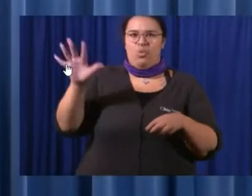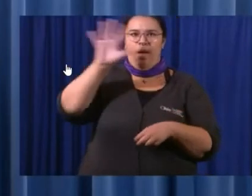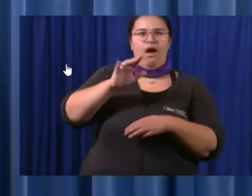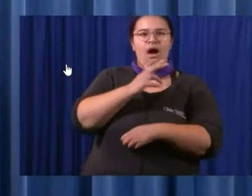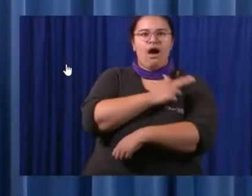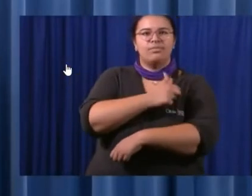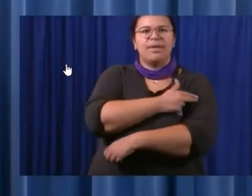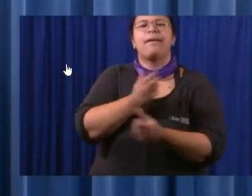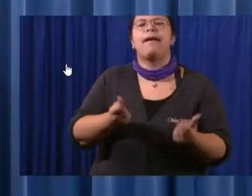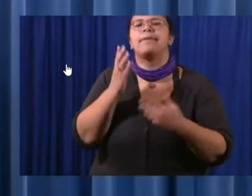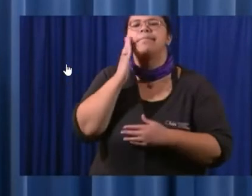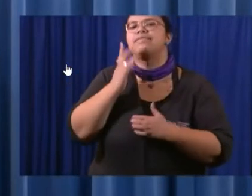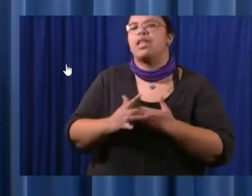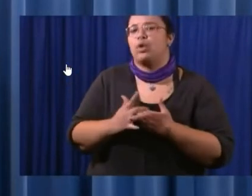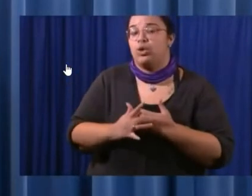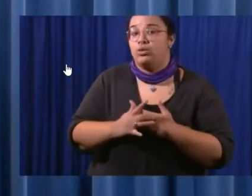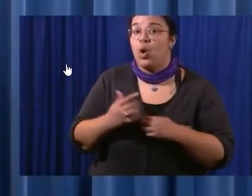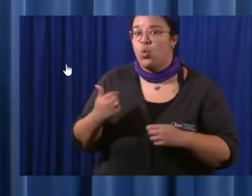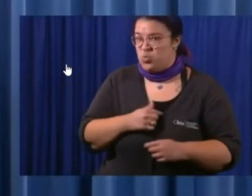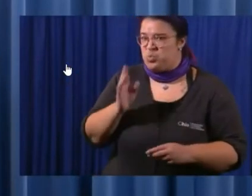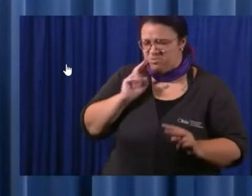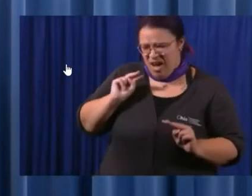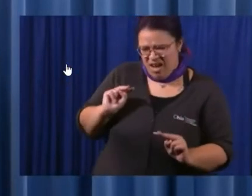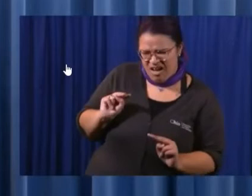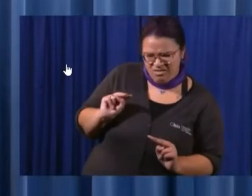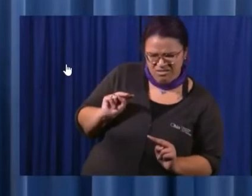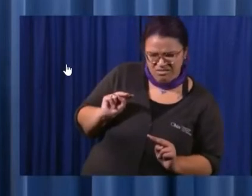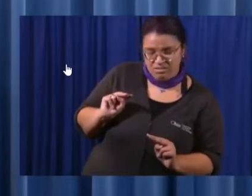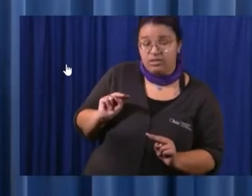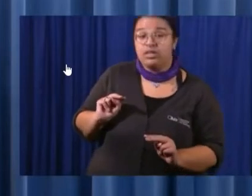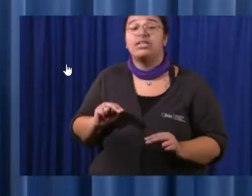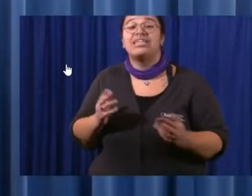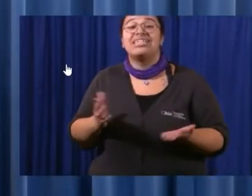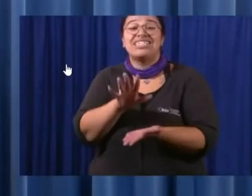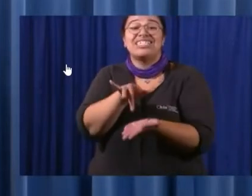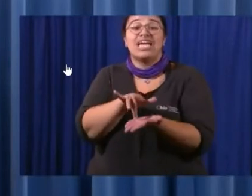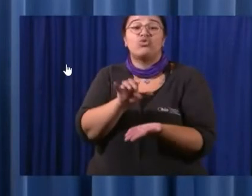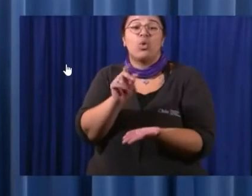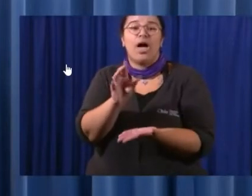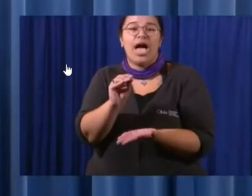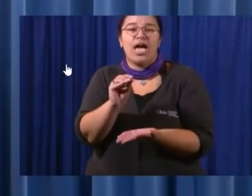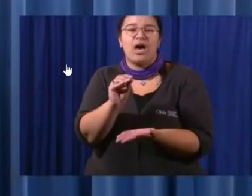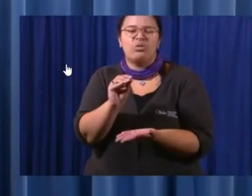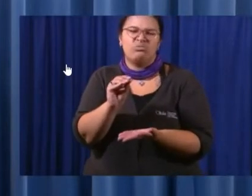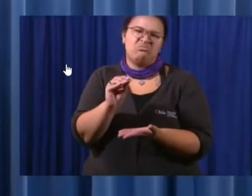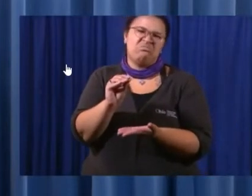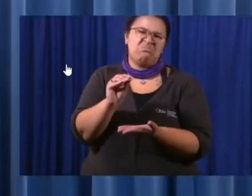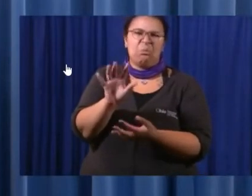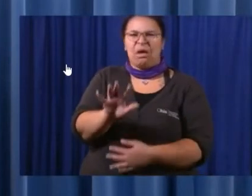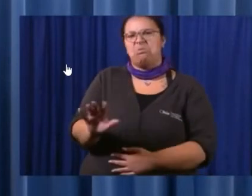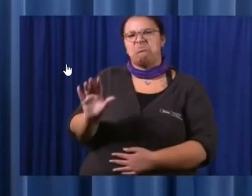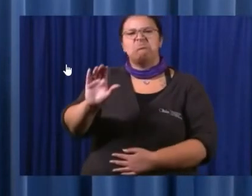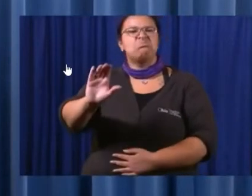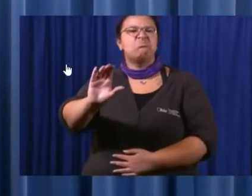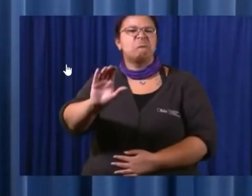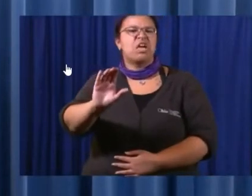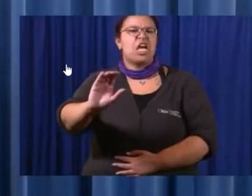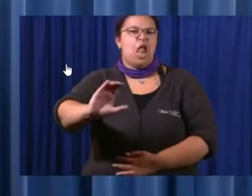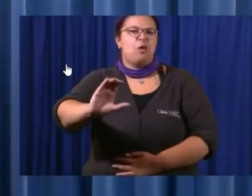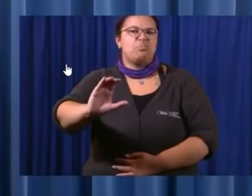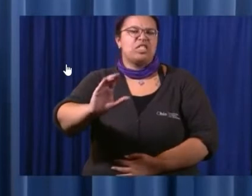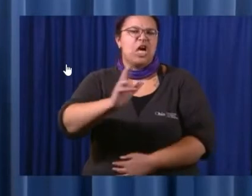continue to monitor that. We are certainly seeing an uptick in central Ohio, which means the Columbus, basically, the Columbus